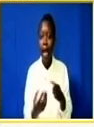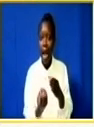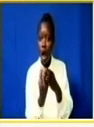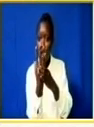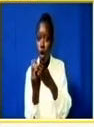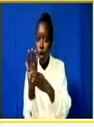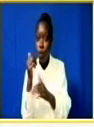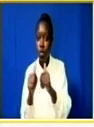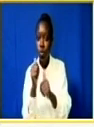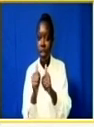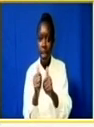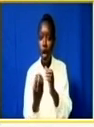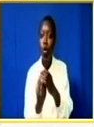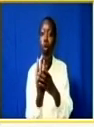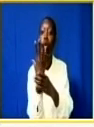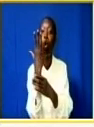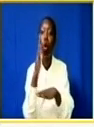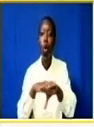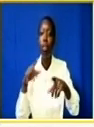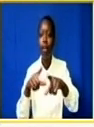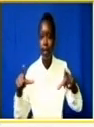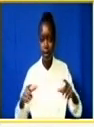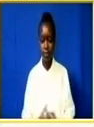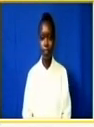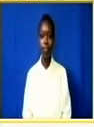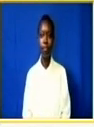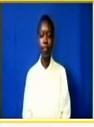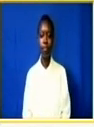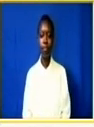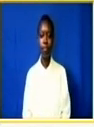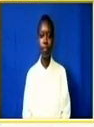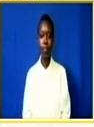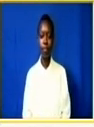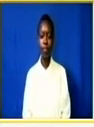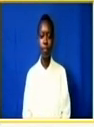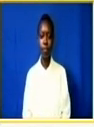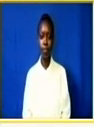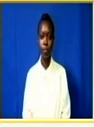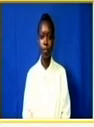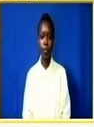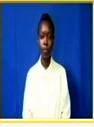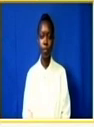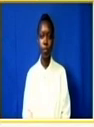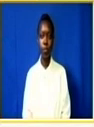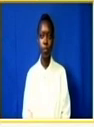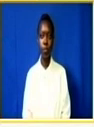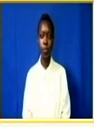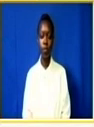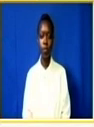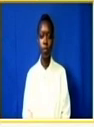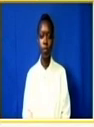grow on the ground, on the surface. Mm-hmm. Yes. So they grow on the ground. Mm. the ground surface.